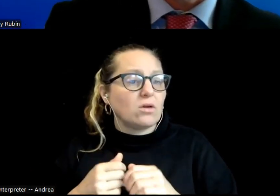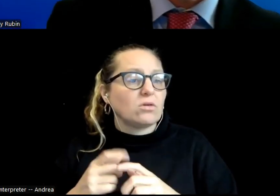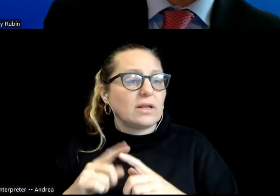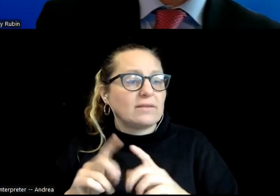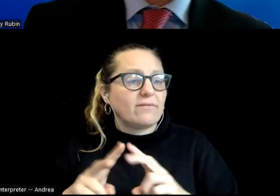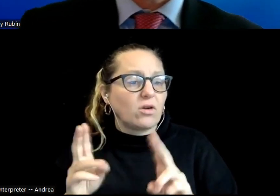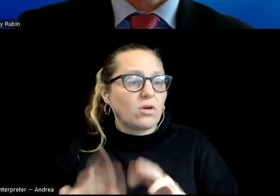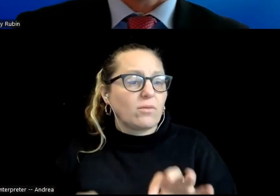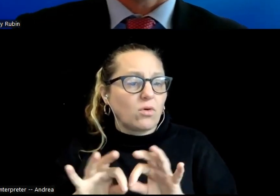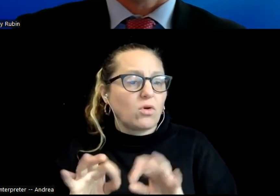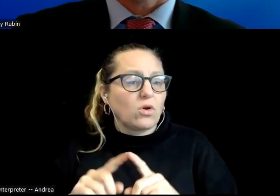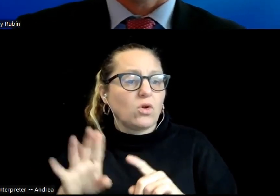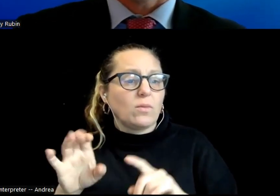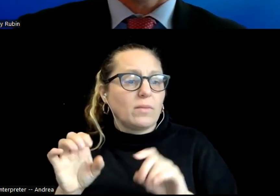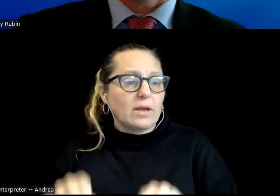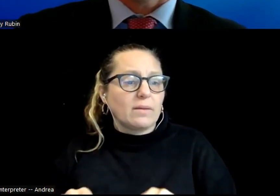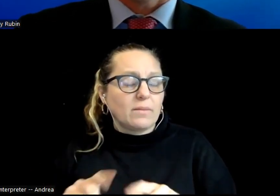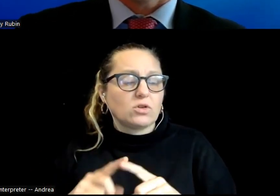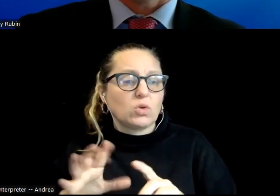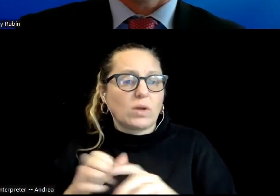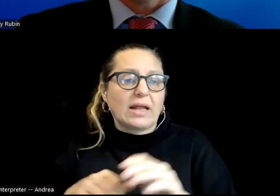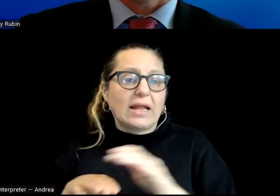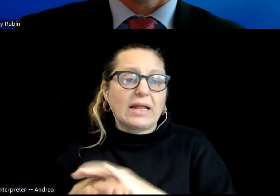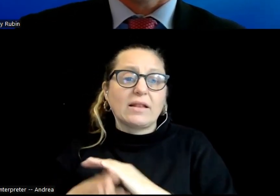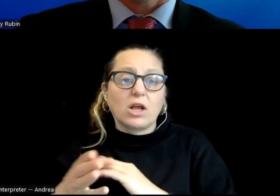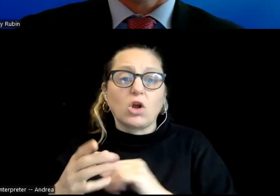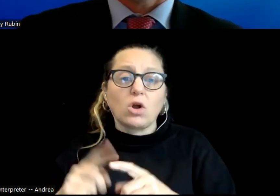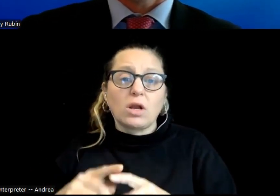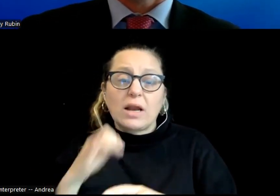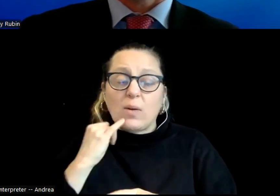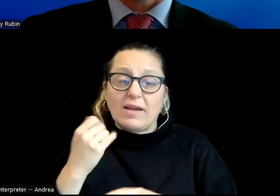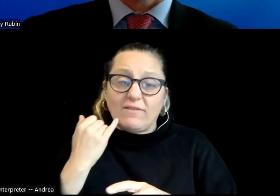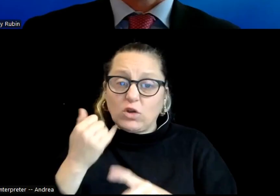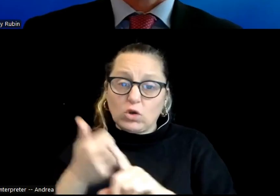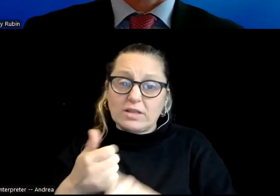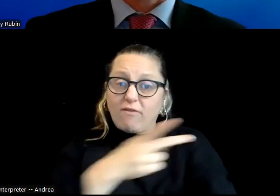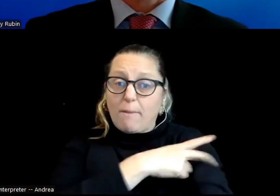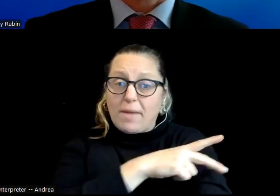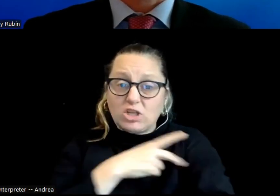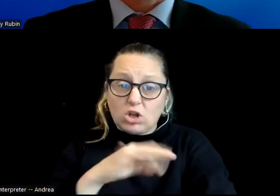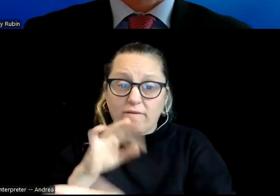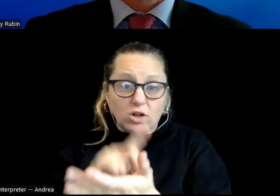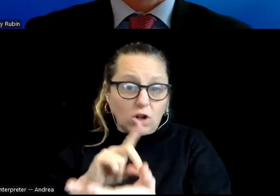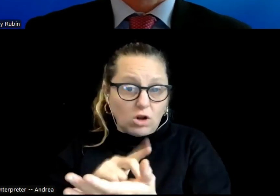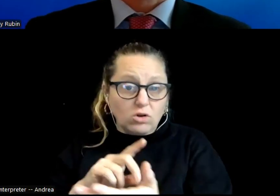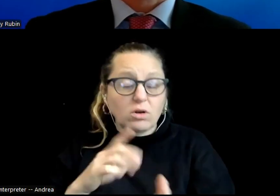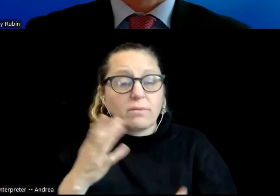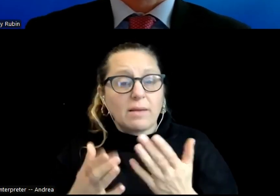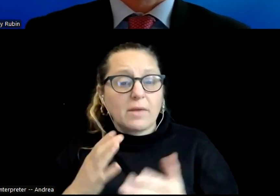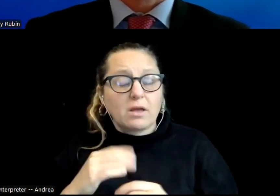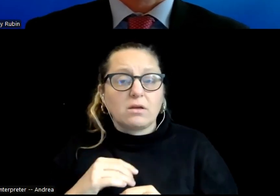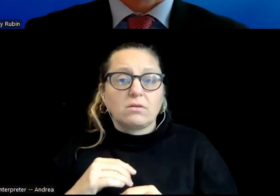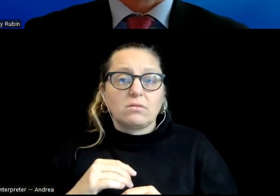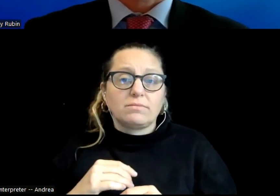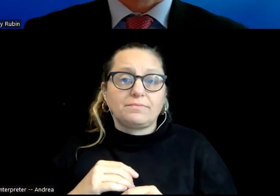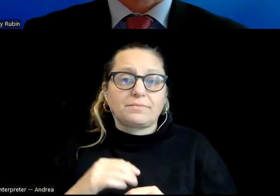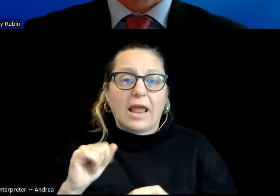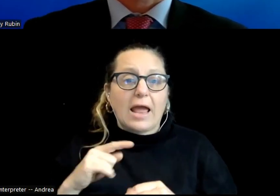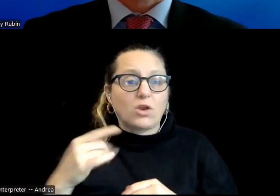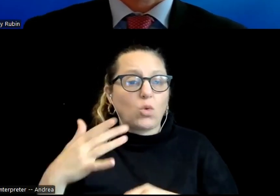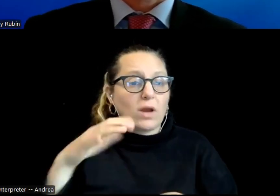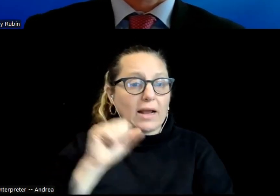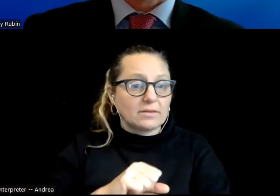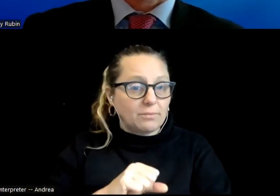important about you being able to get in there. Now, if you are a patient of that doctor, maybe perhaps at your next